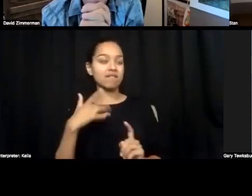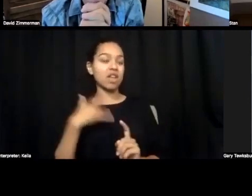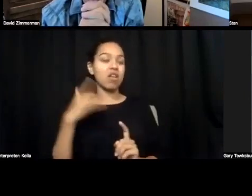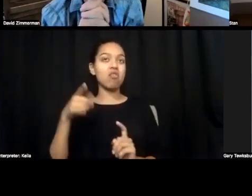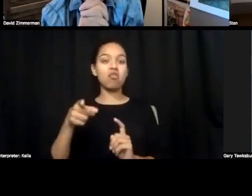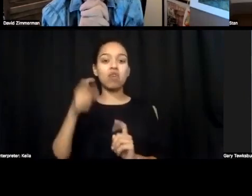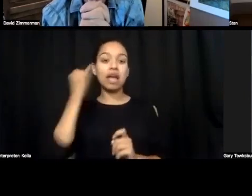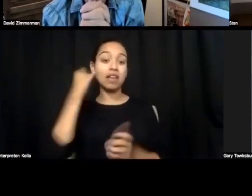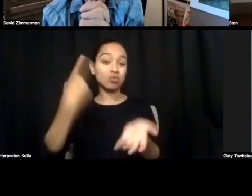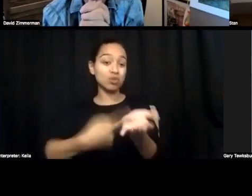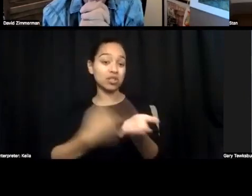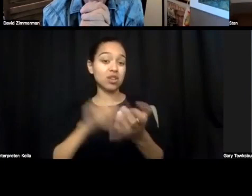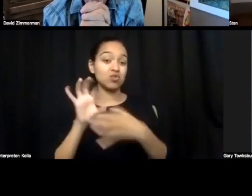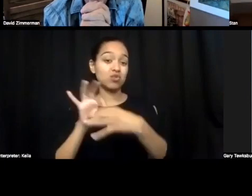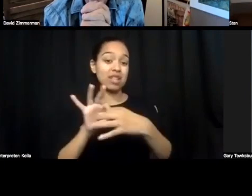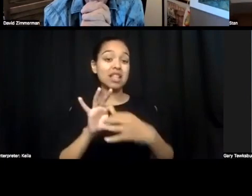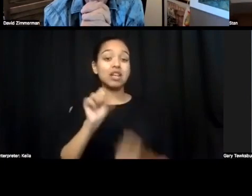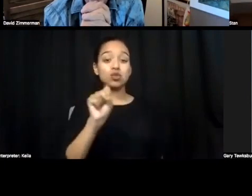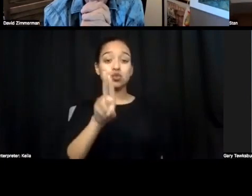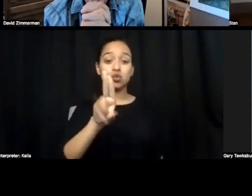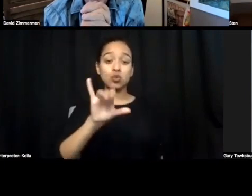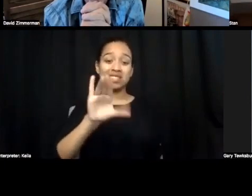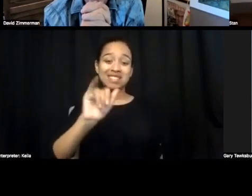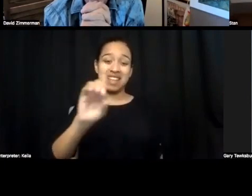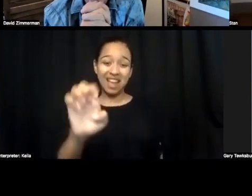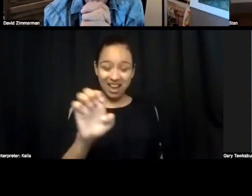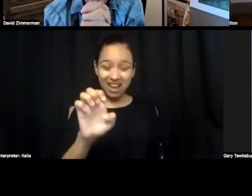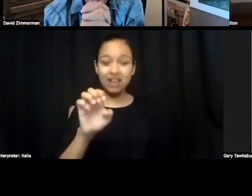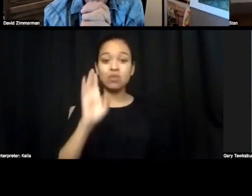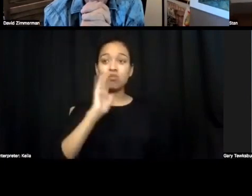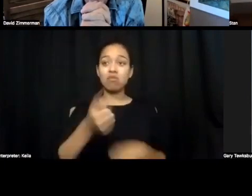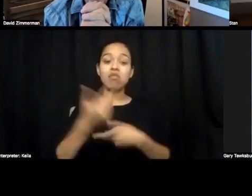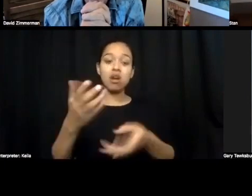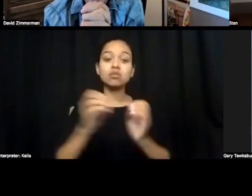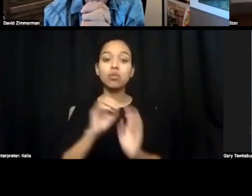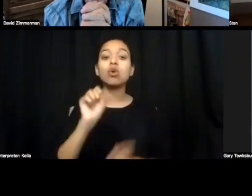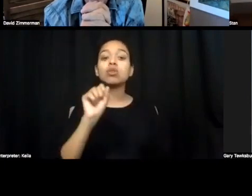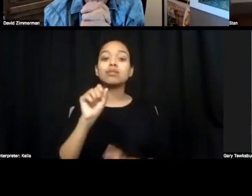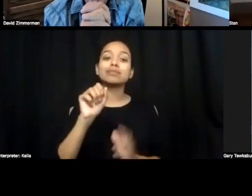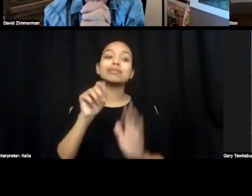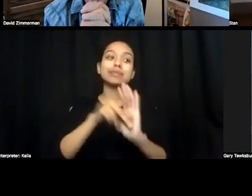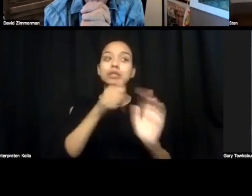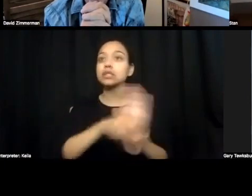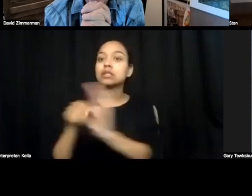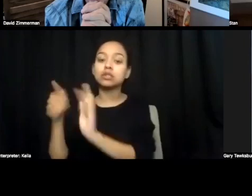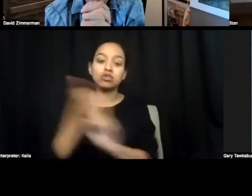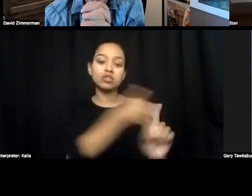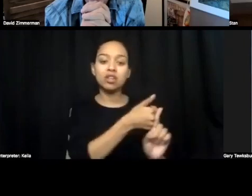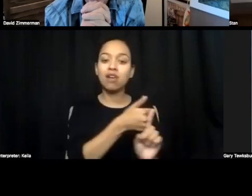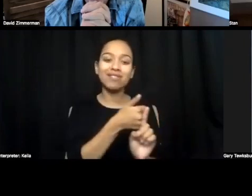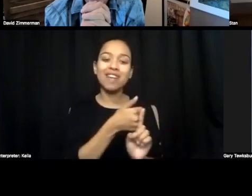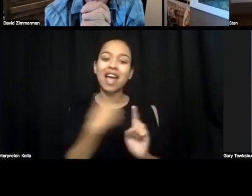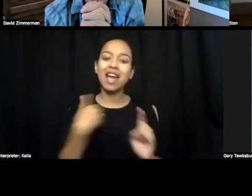it. We have got to end the stigma. And my whole play, literally the last lines of the play are break the silence. Mm.